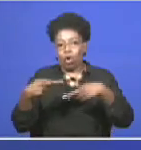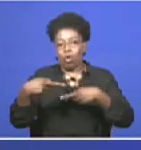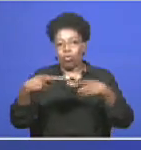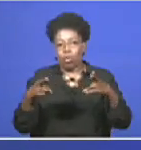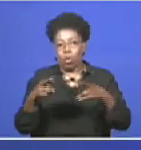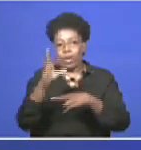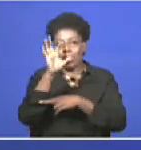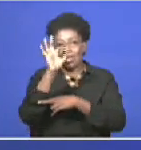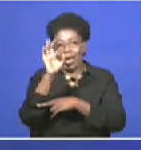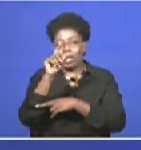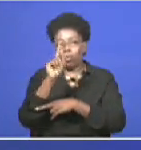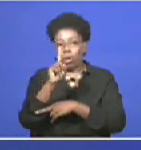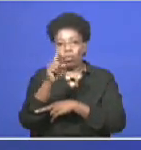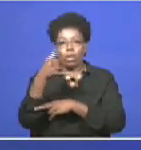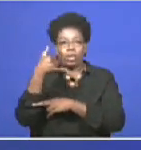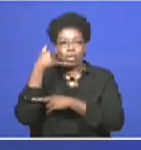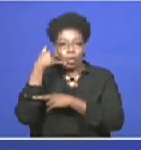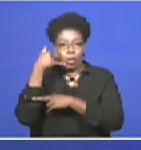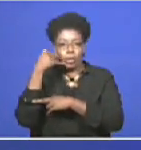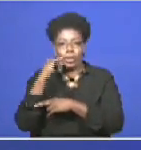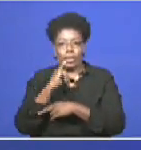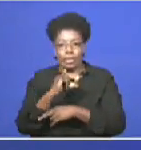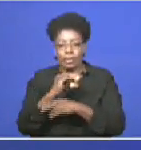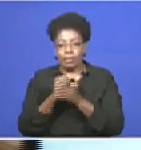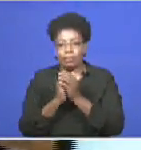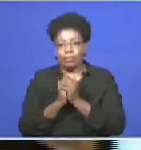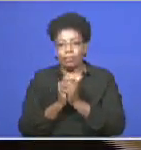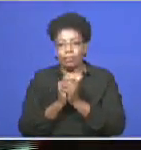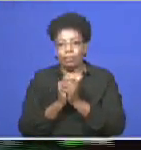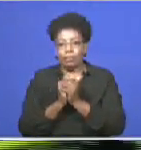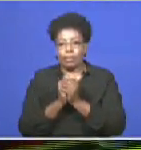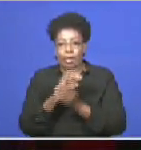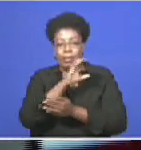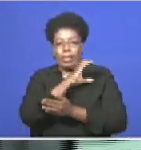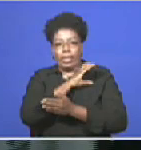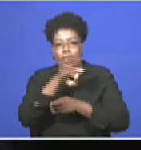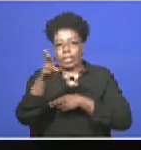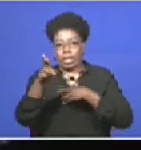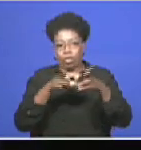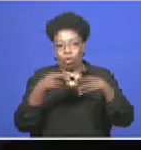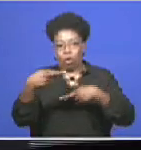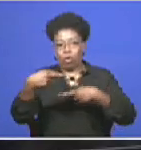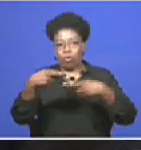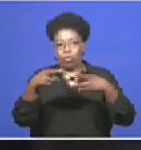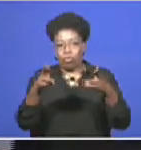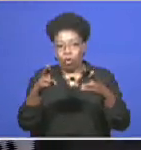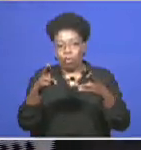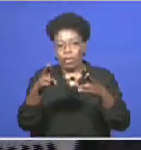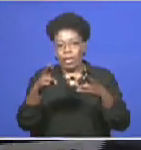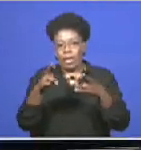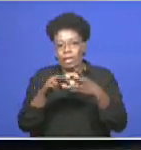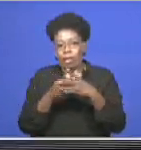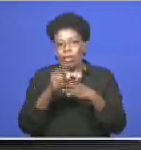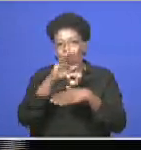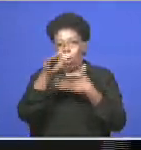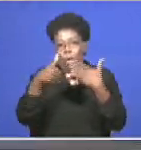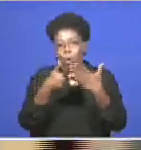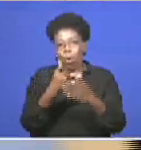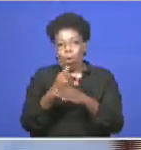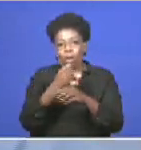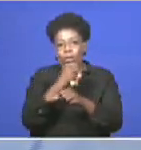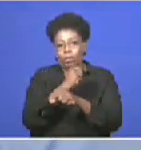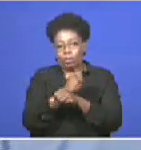your 911 calls end up. The police control room is the nerve center of all its operations